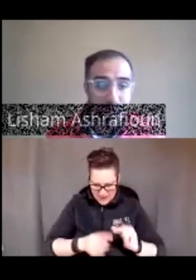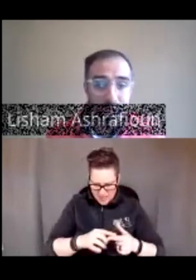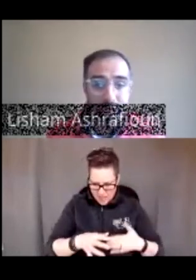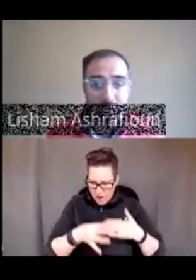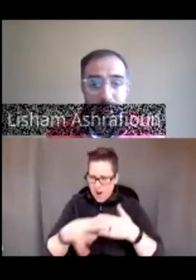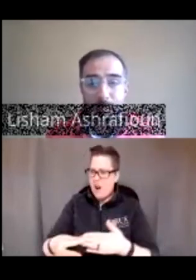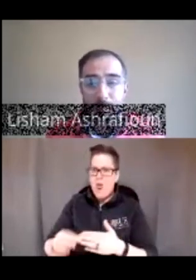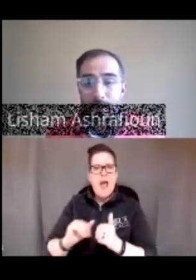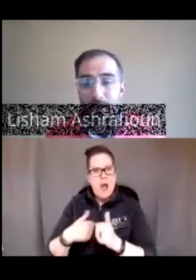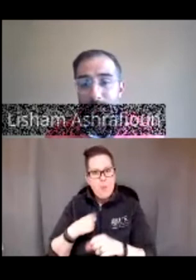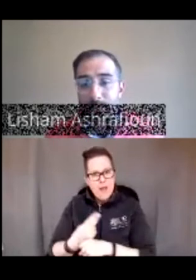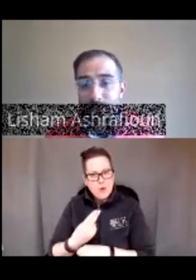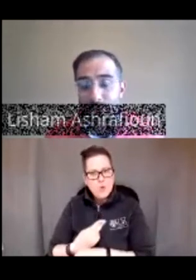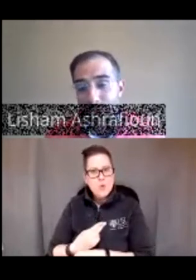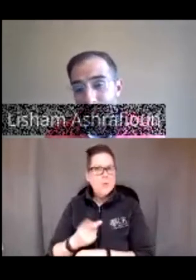use and loneliness.